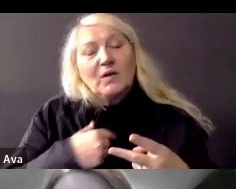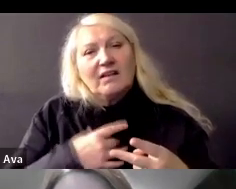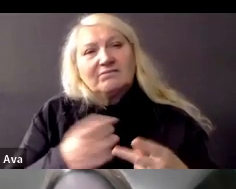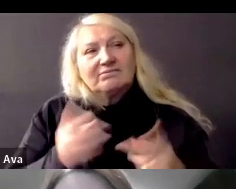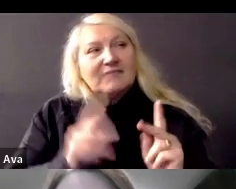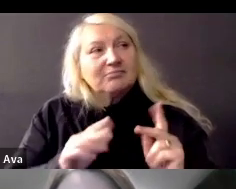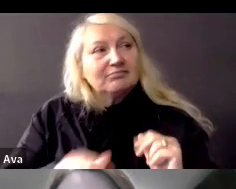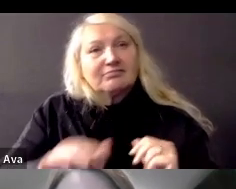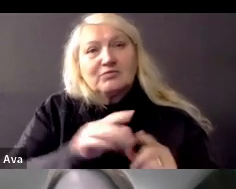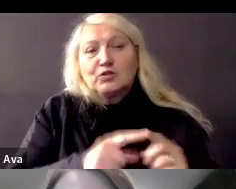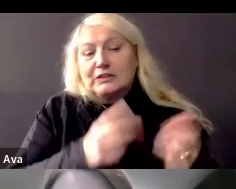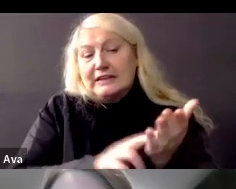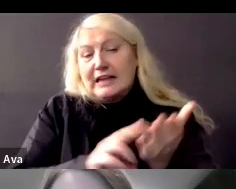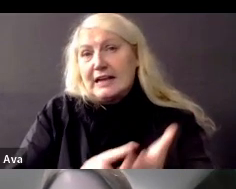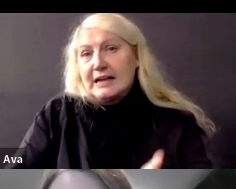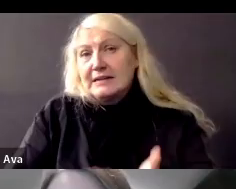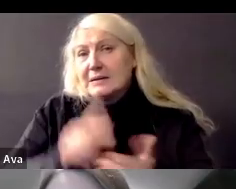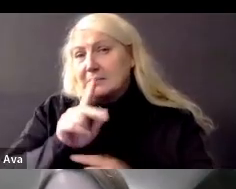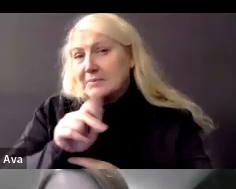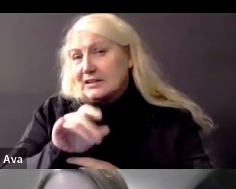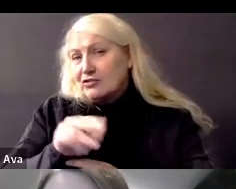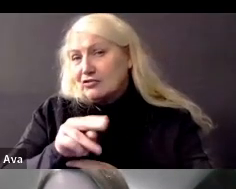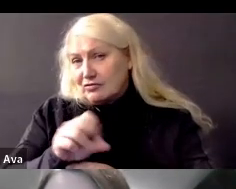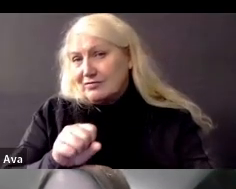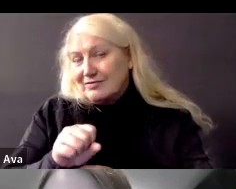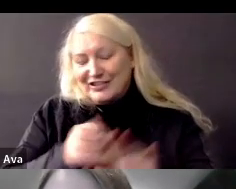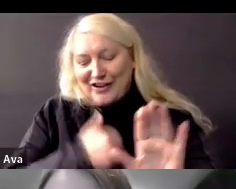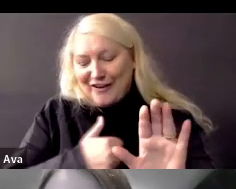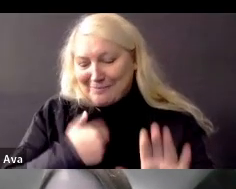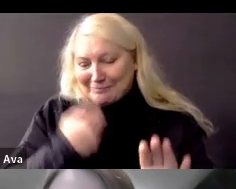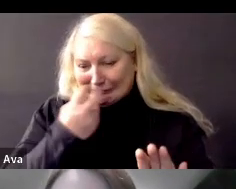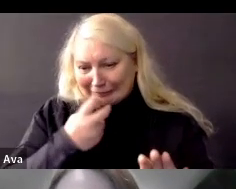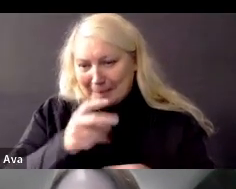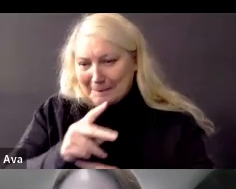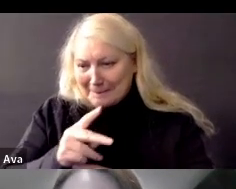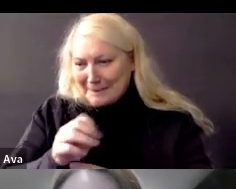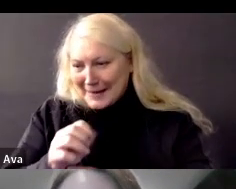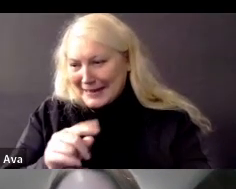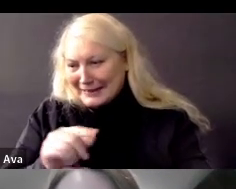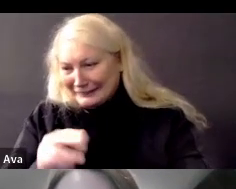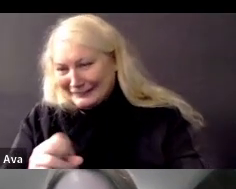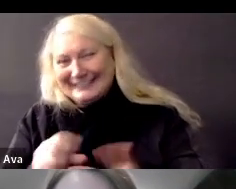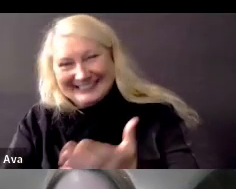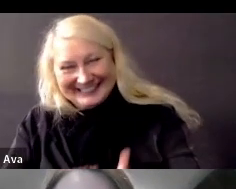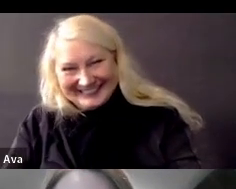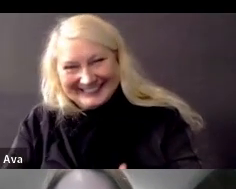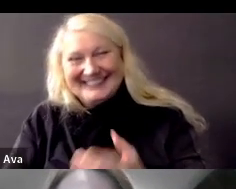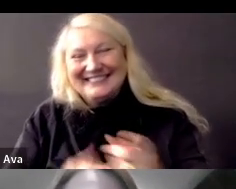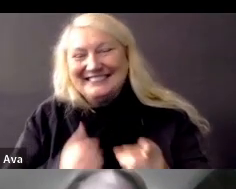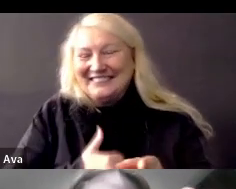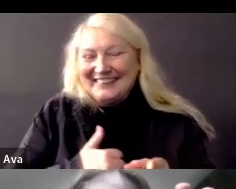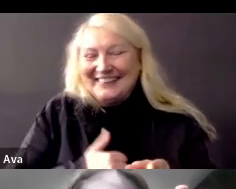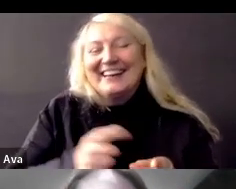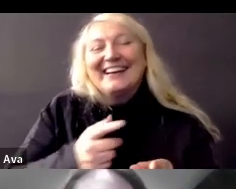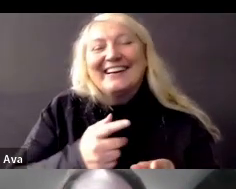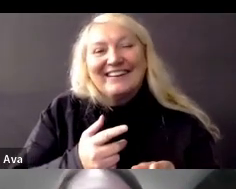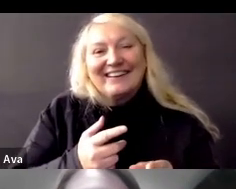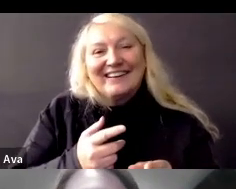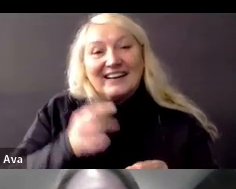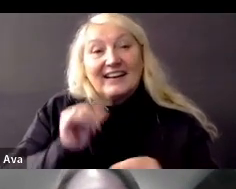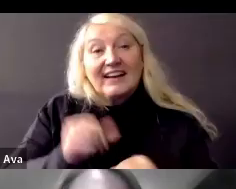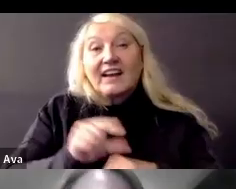petitions. Sorry, I was having trouble with that word. For certain things, and the